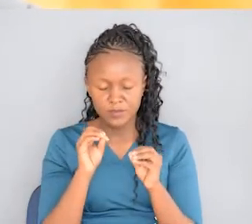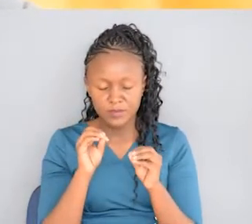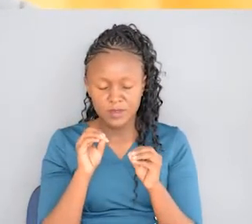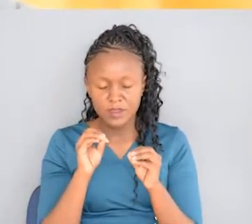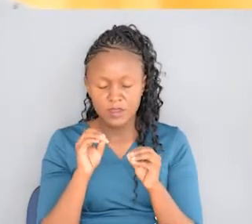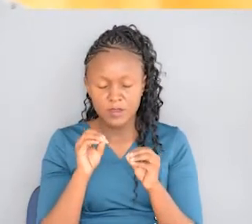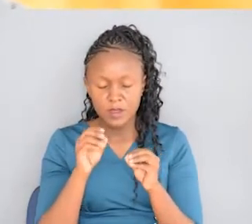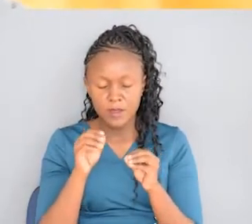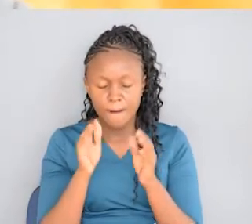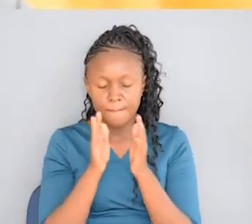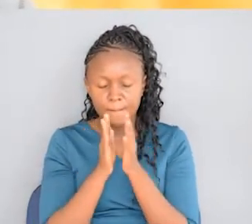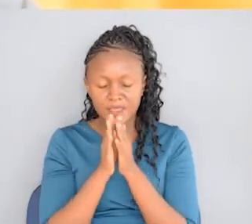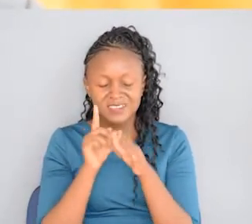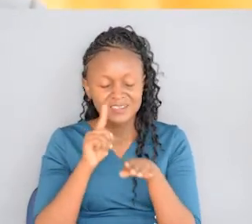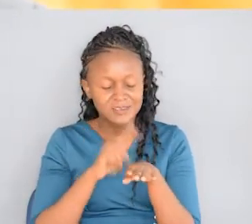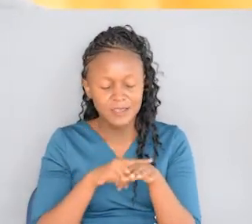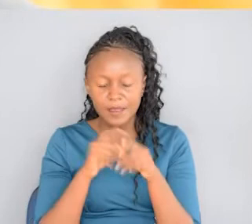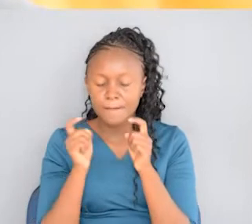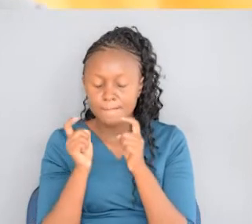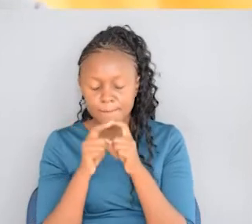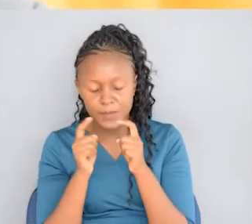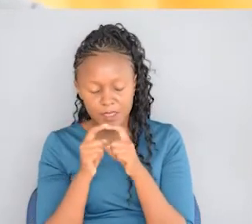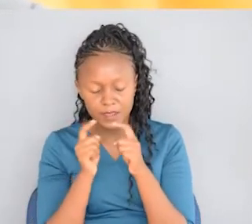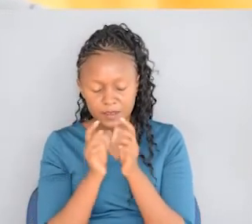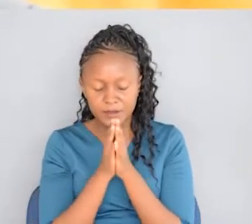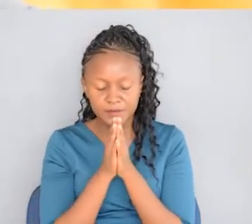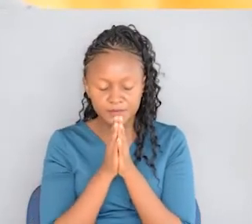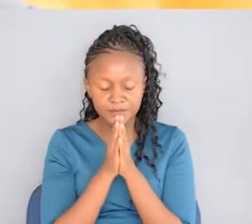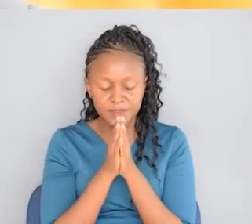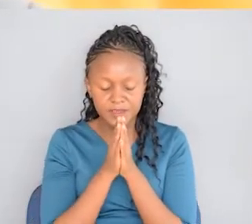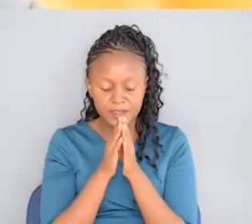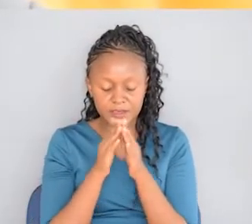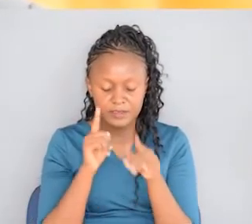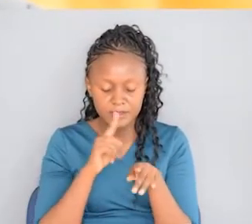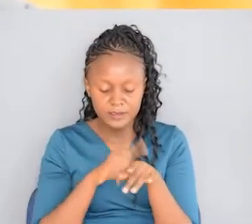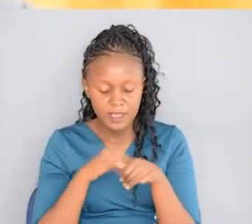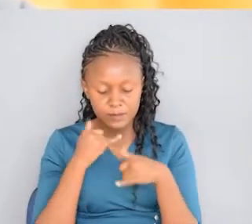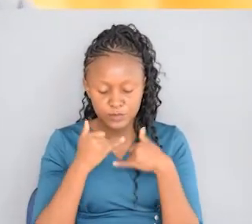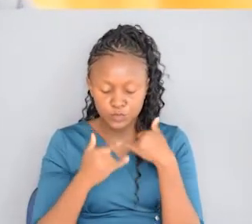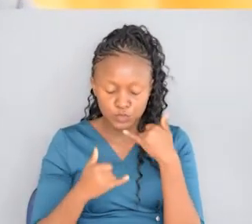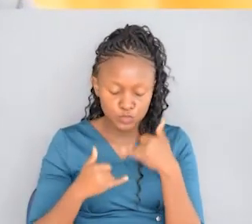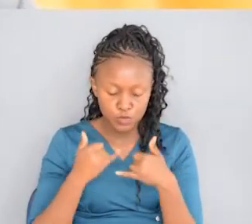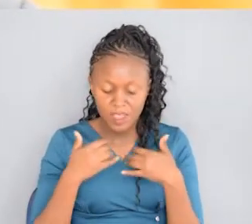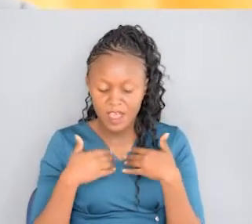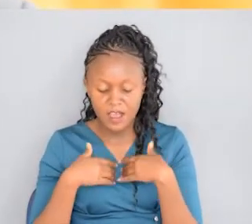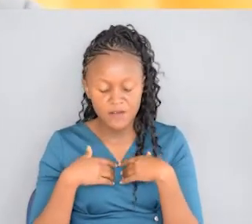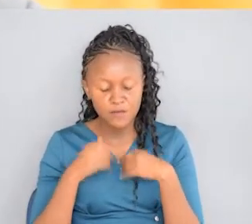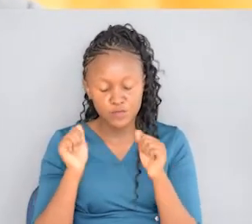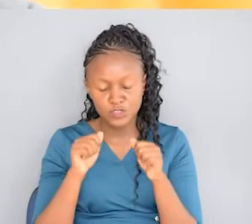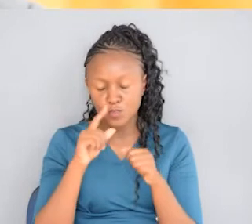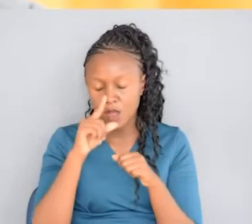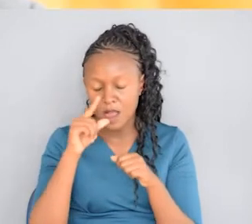in pain, when we are joyful, we can come to you and seek